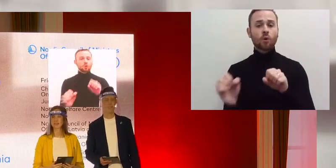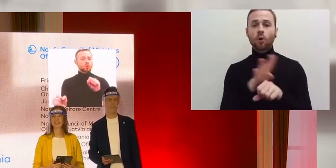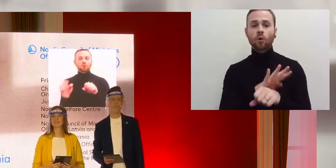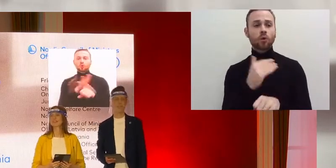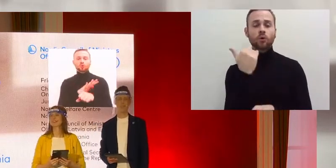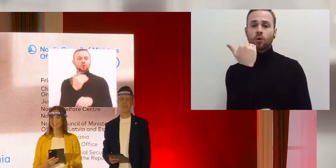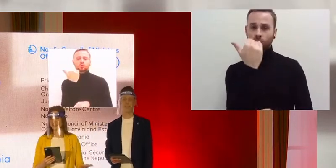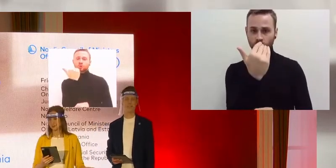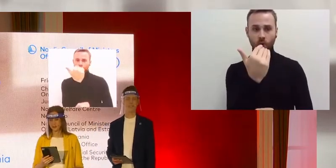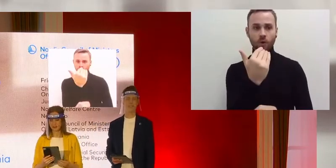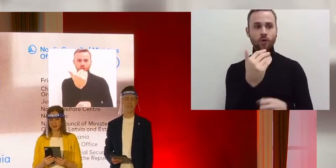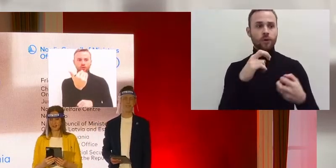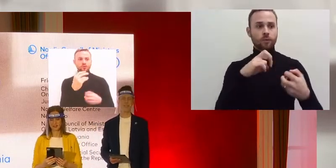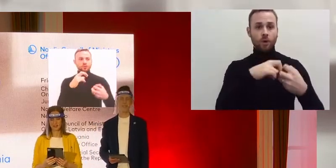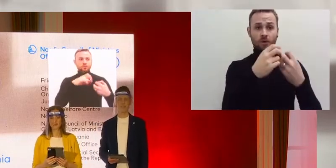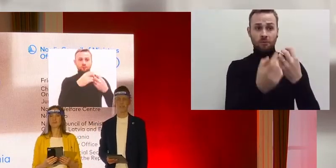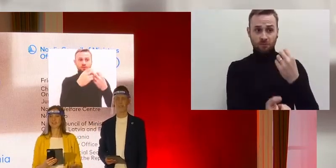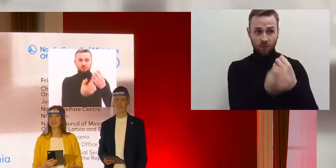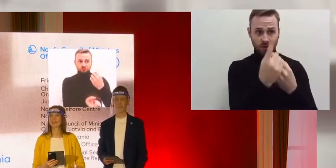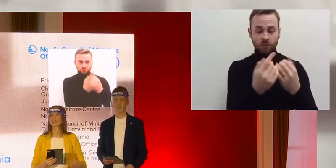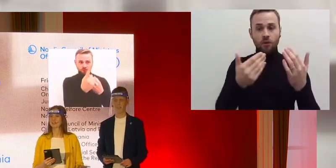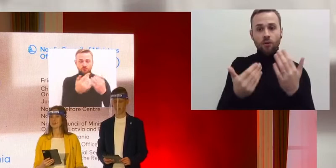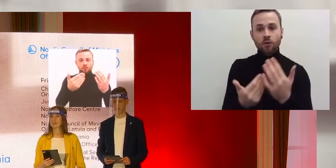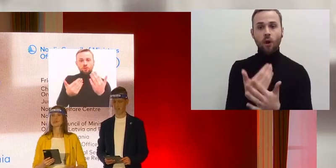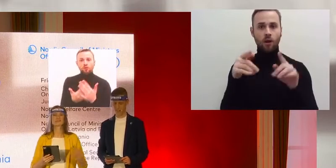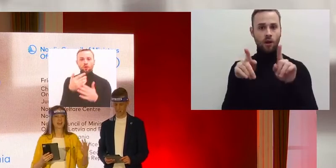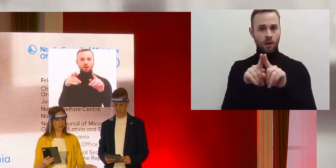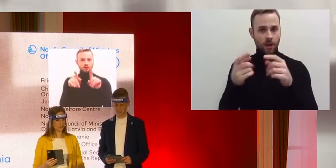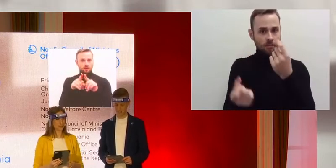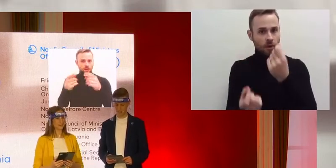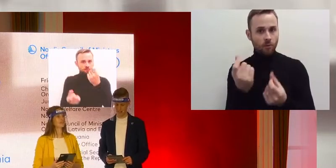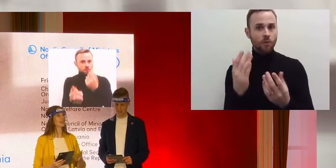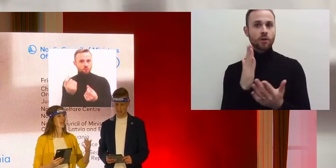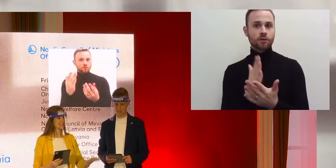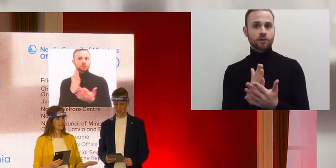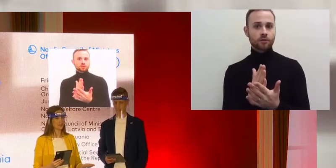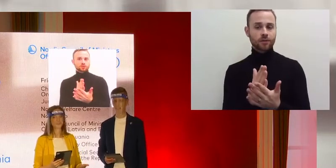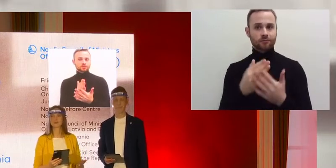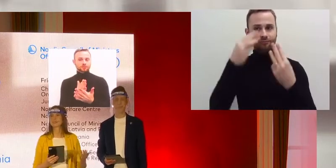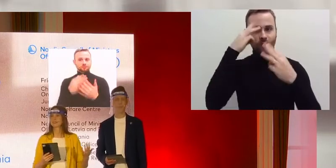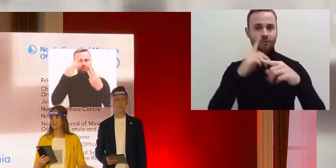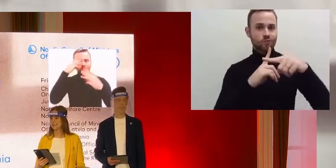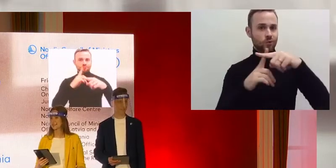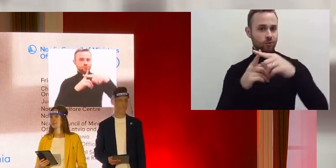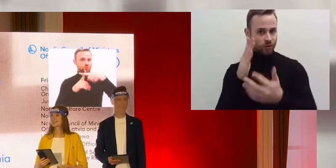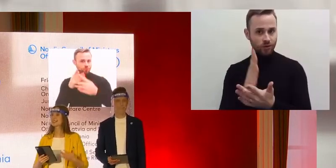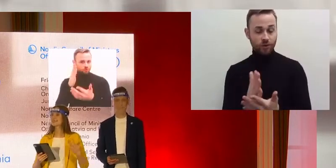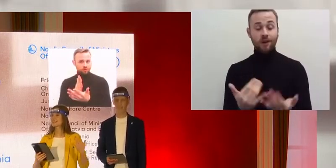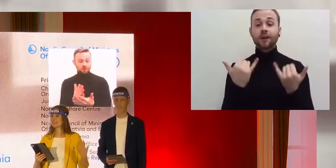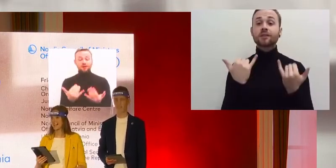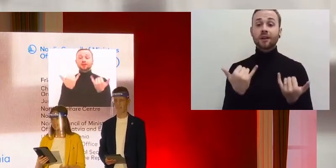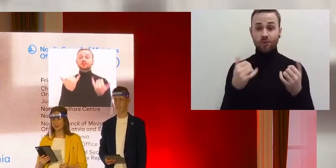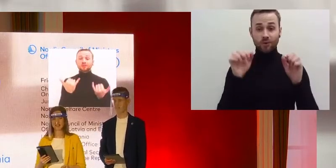conference, we have an excellent opportunity to meet and network with everyone, with the experts, with the practitioners, with the